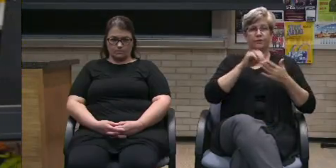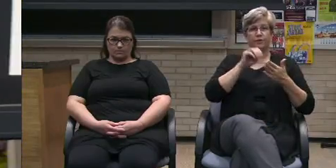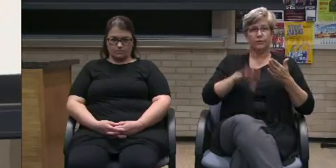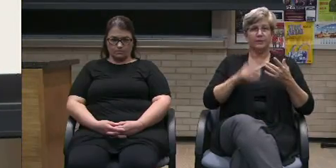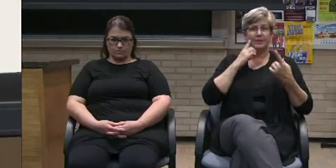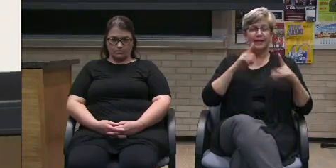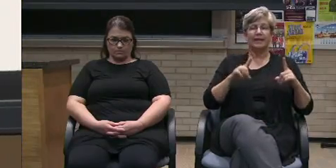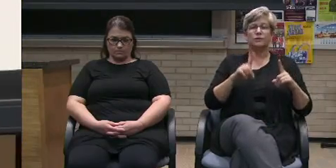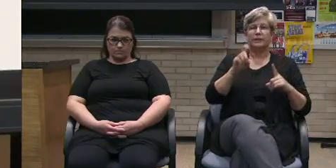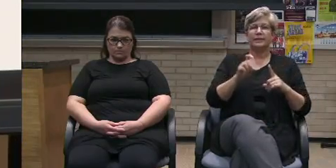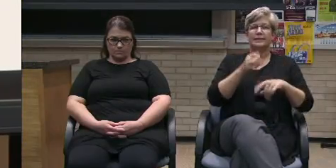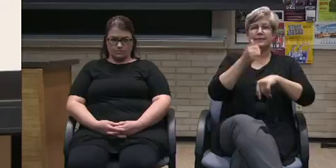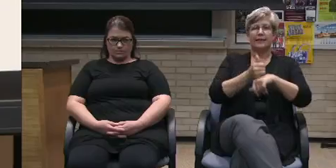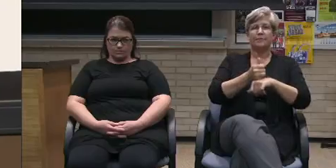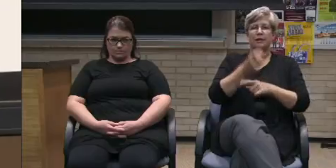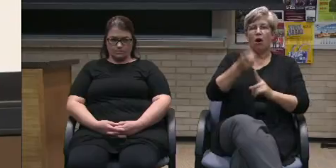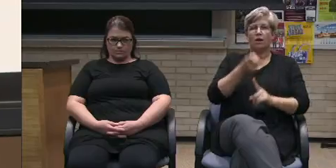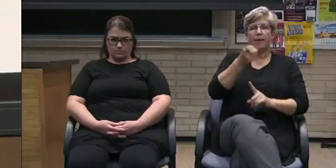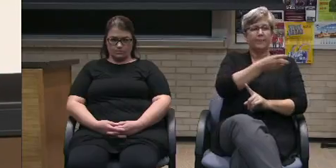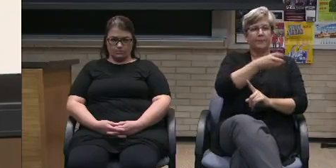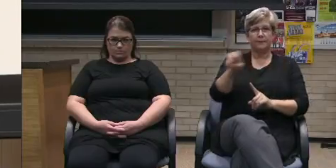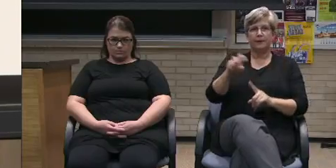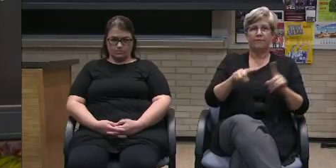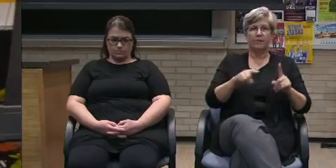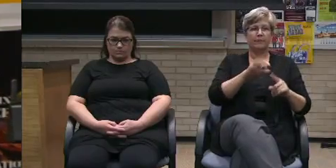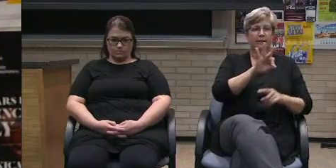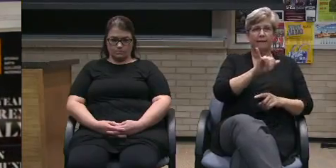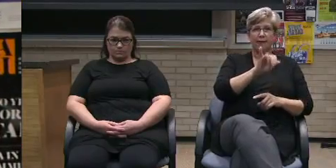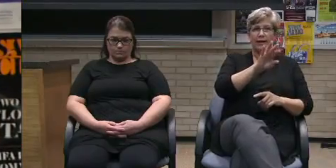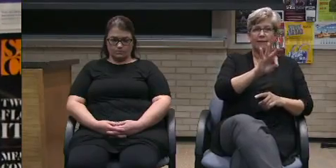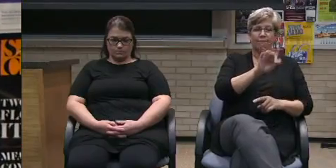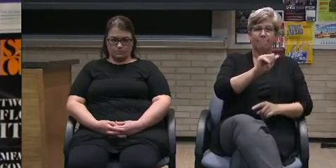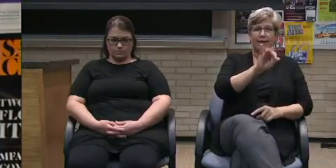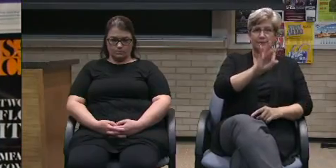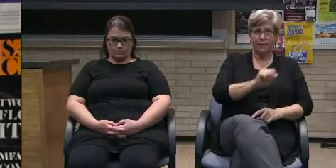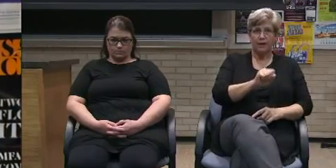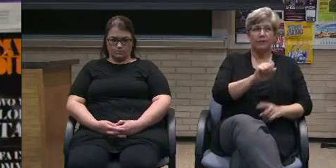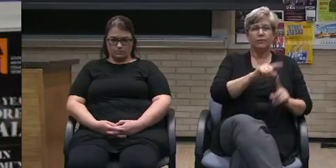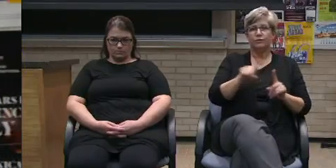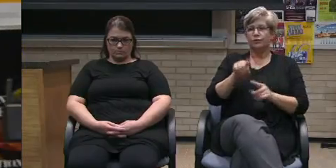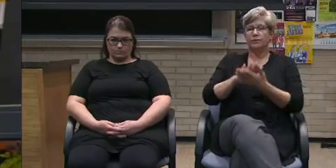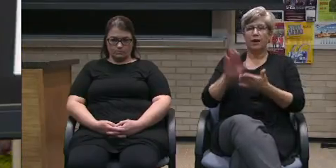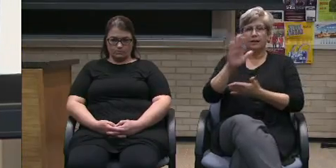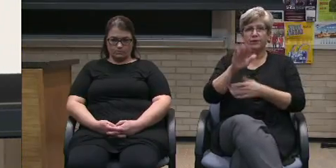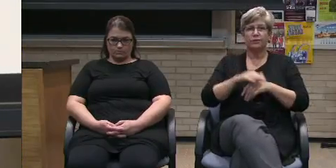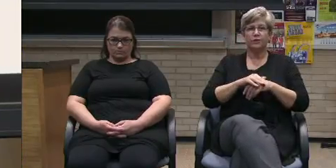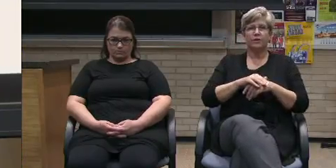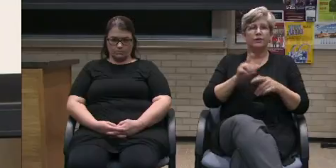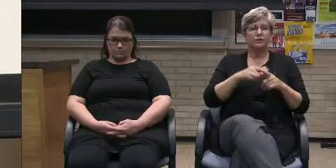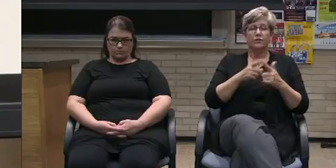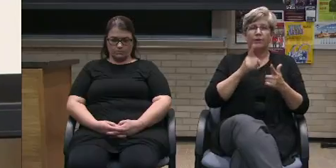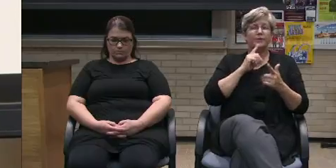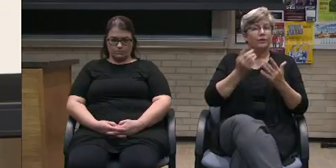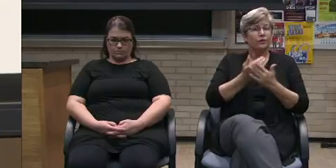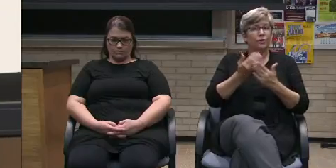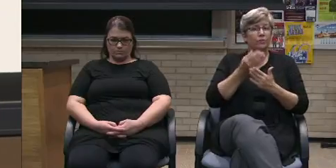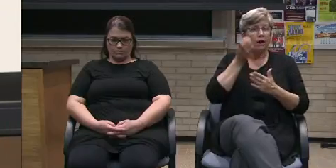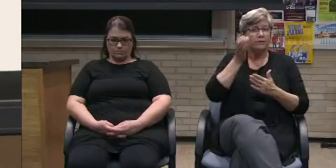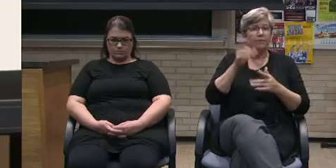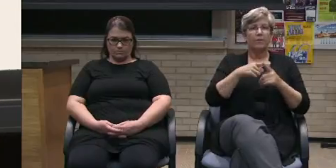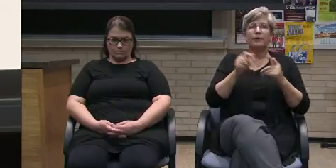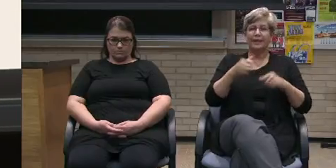path with the application and the FAFSA prior, which is a new opportunity with the prior and the pre-populating of information, to